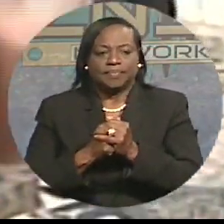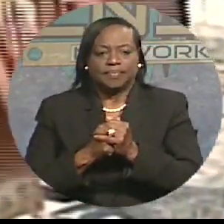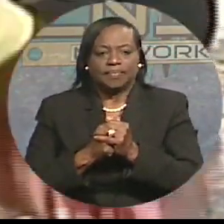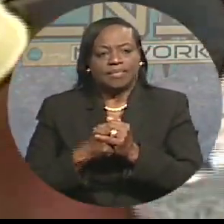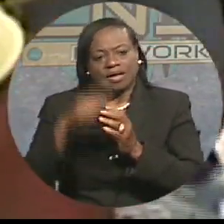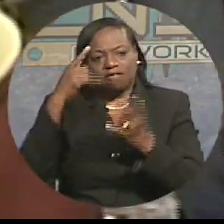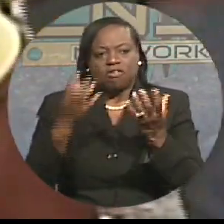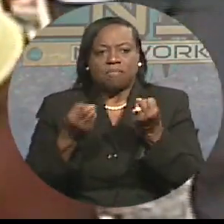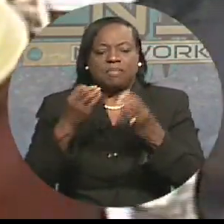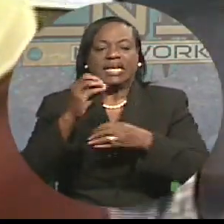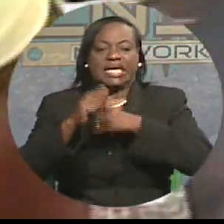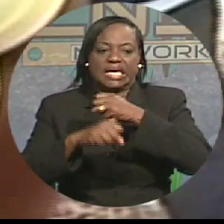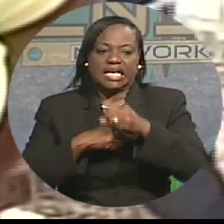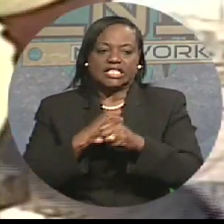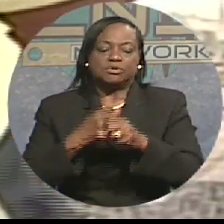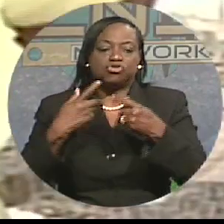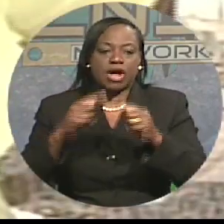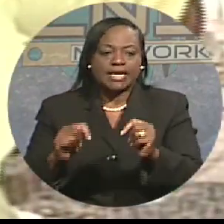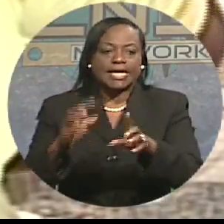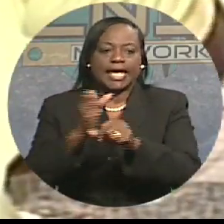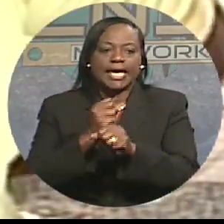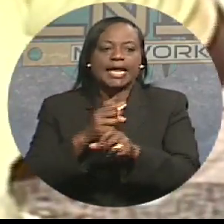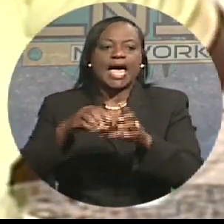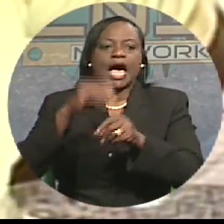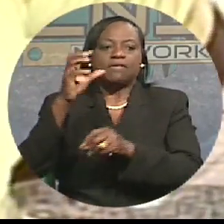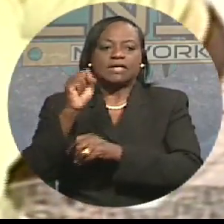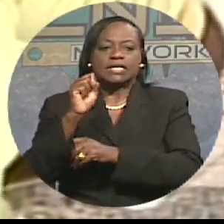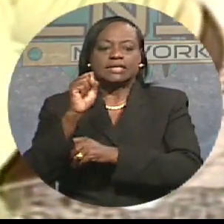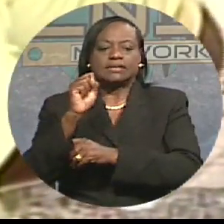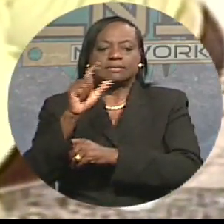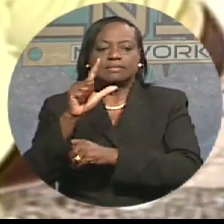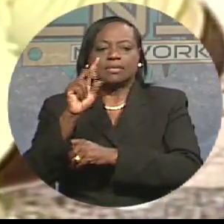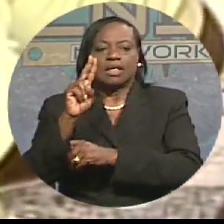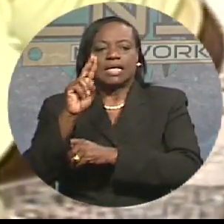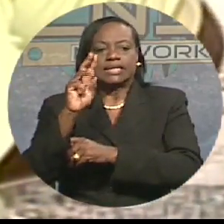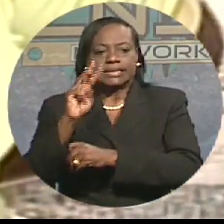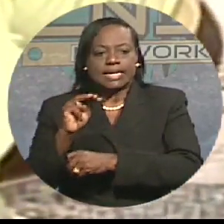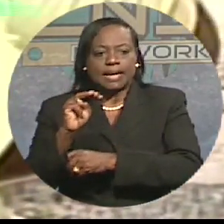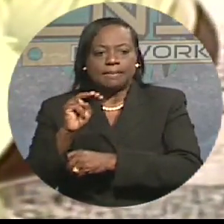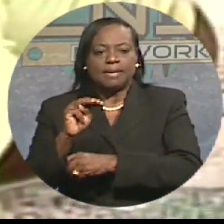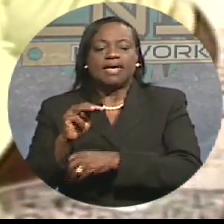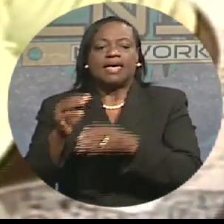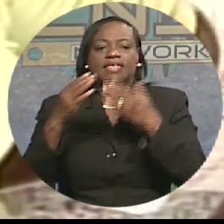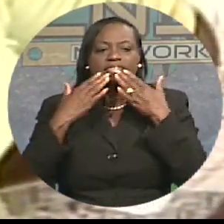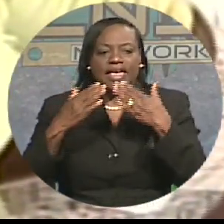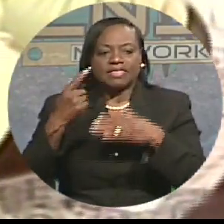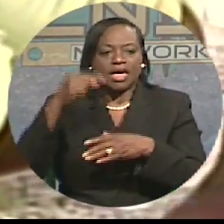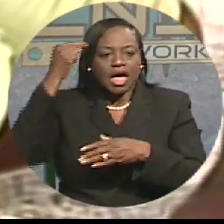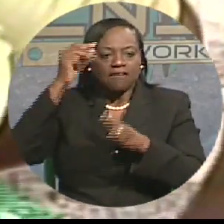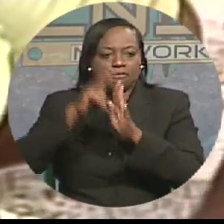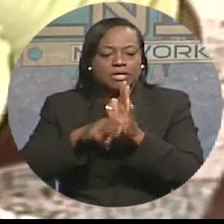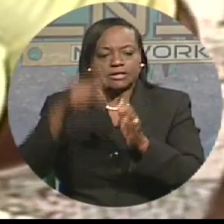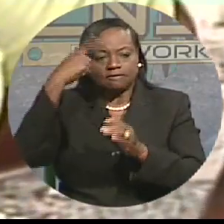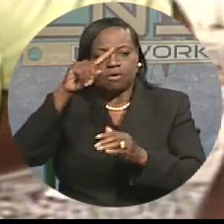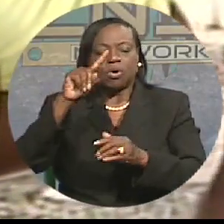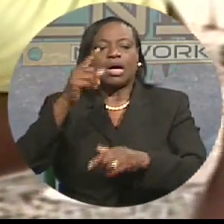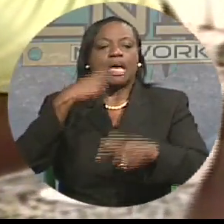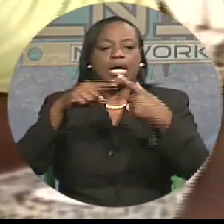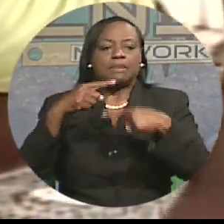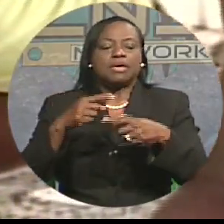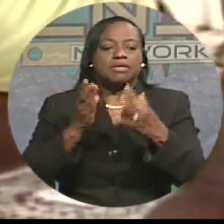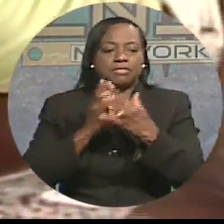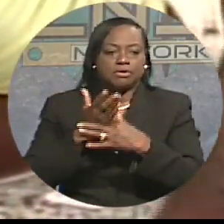trying to get out the slum, you know. And we thank for the government to come through because it's an honor to see, you know, the Deputy Prime